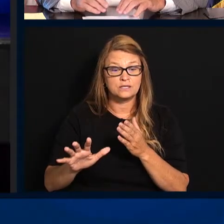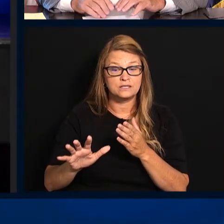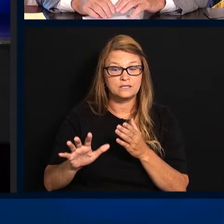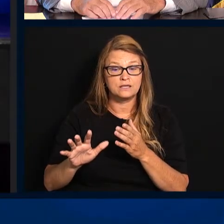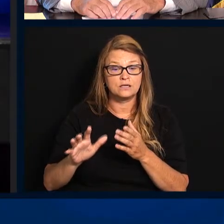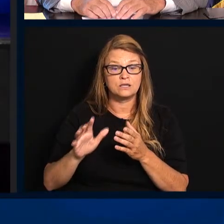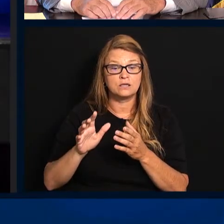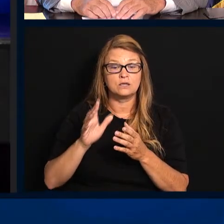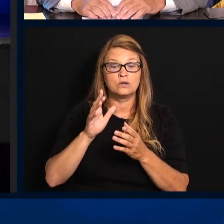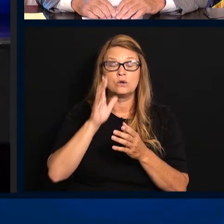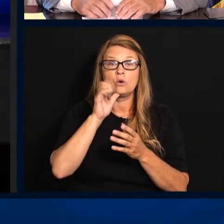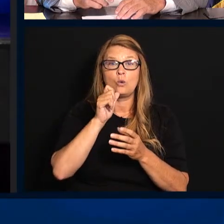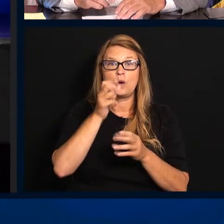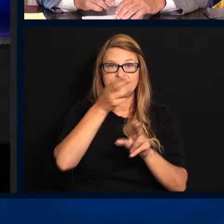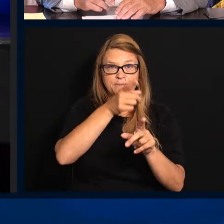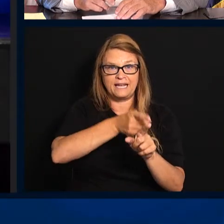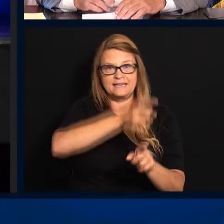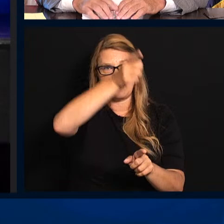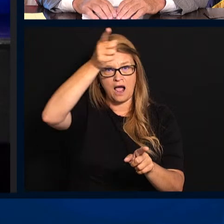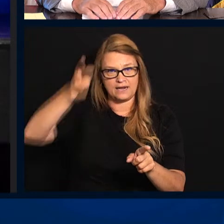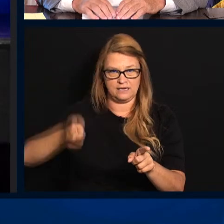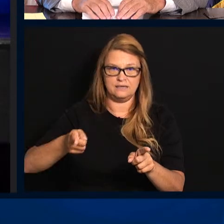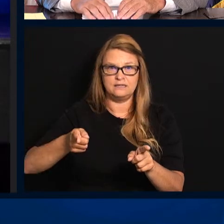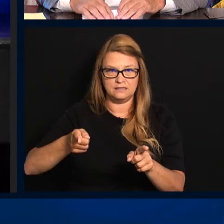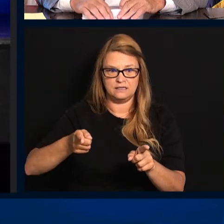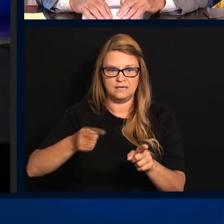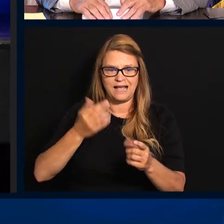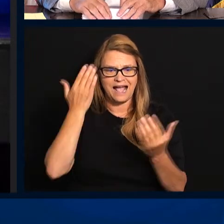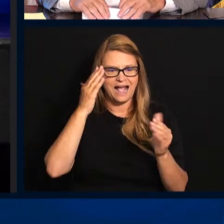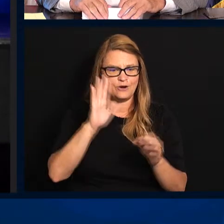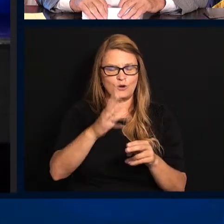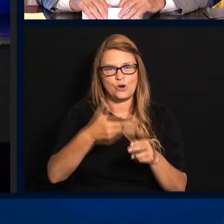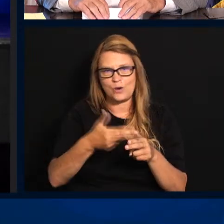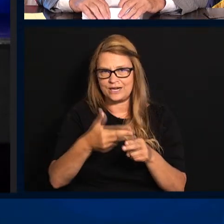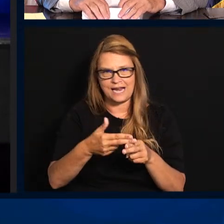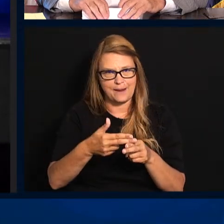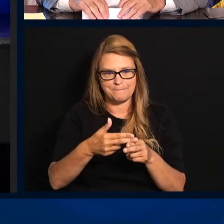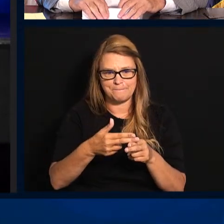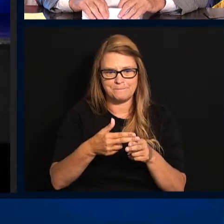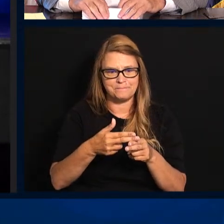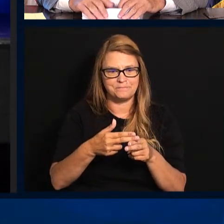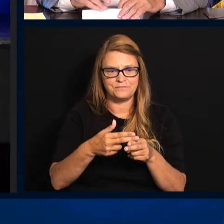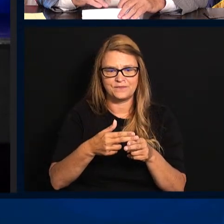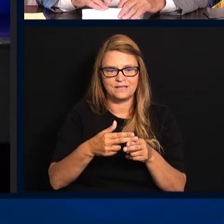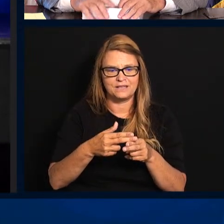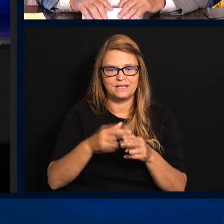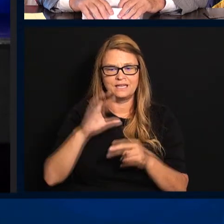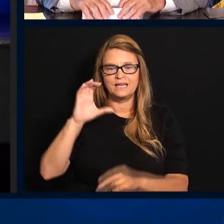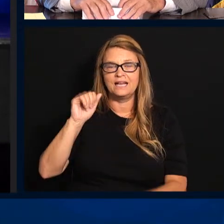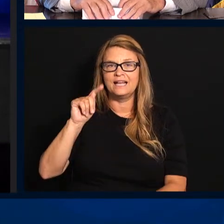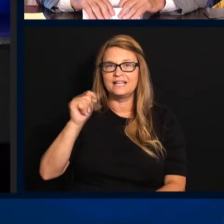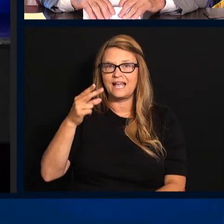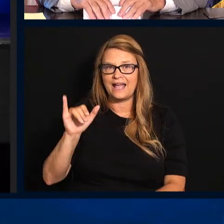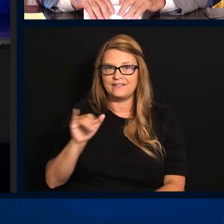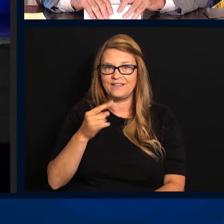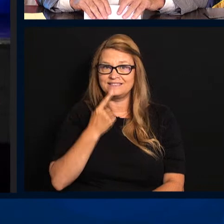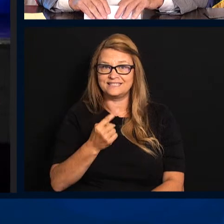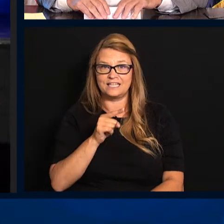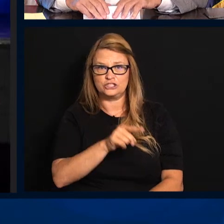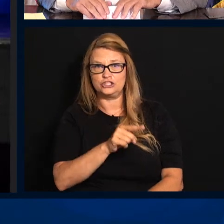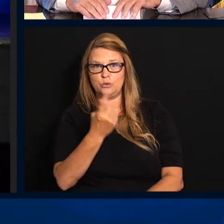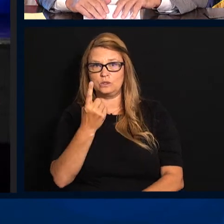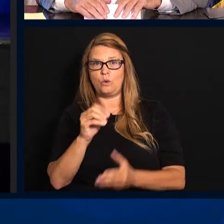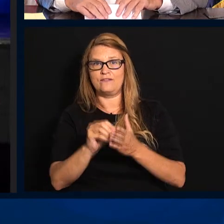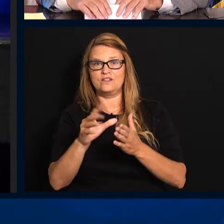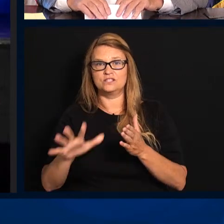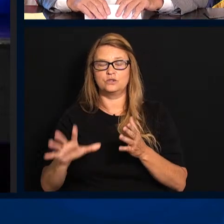knighting different kids and everything. And I can't remember this young lady's name and everything, but Kathy says she was one of the kids